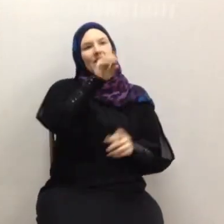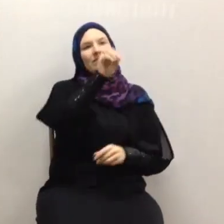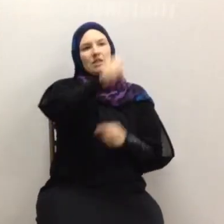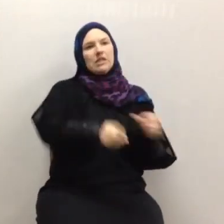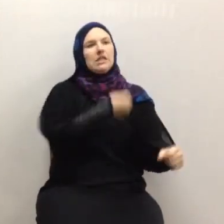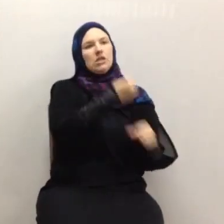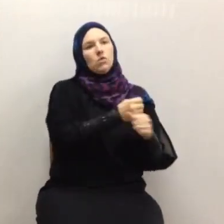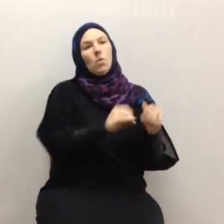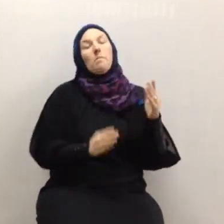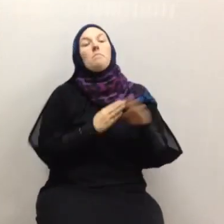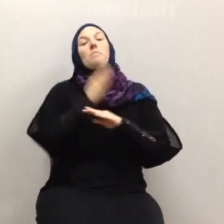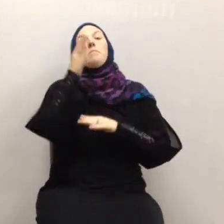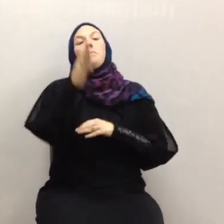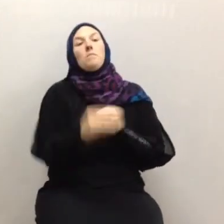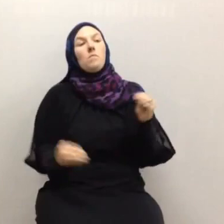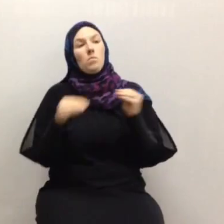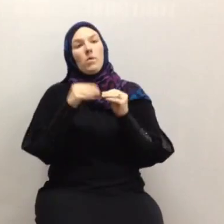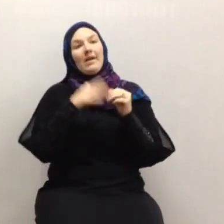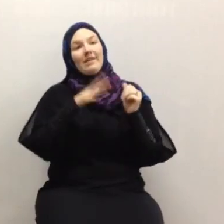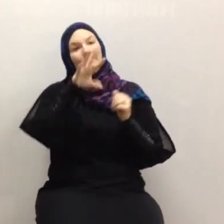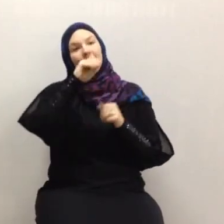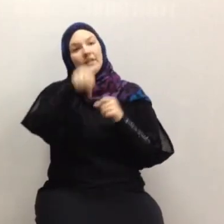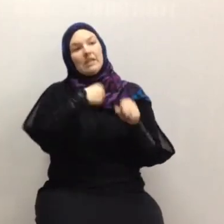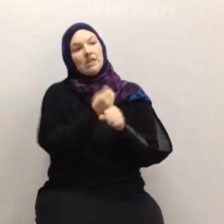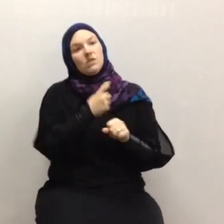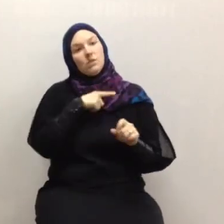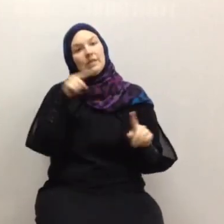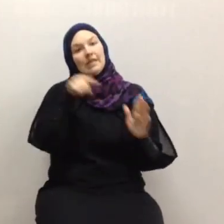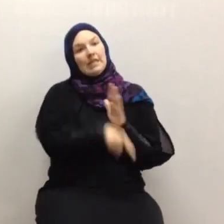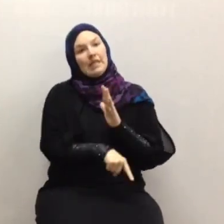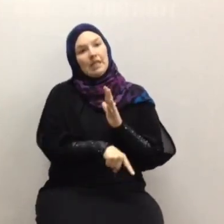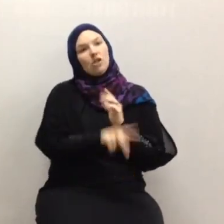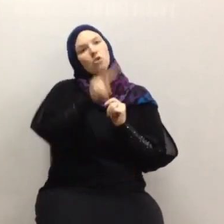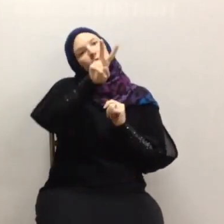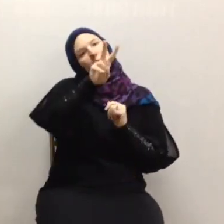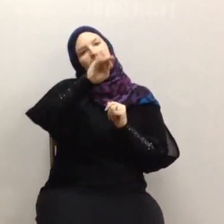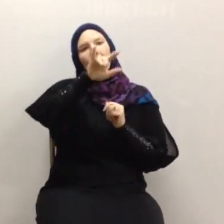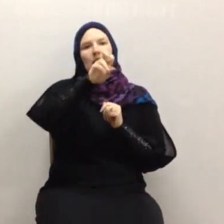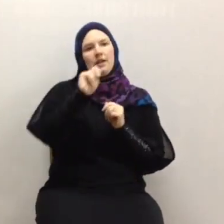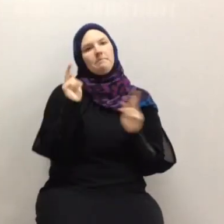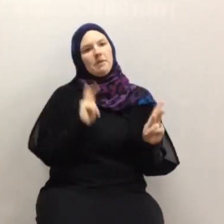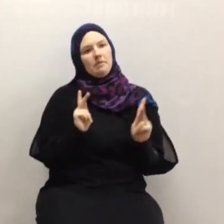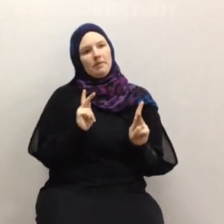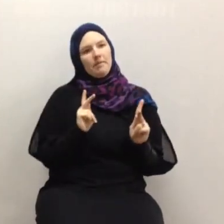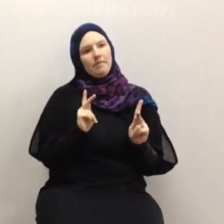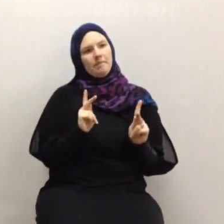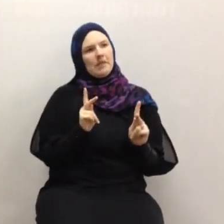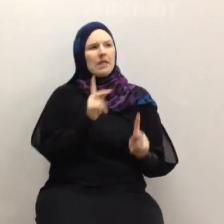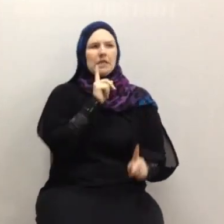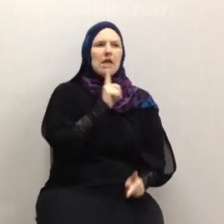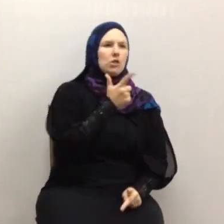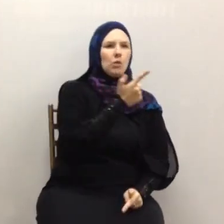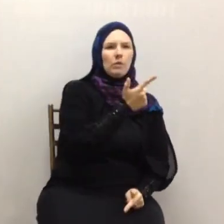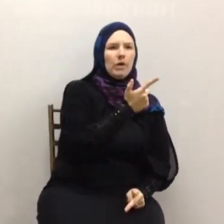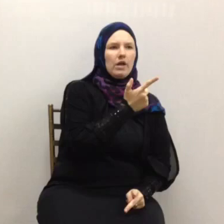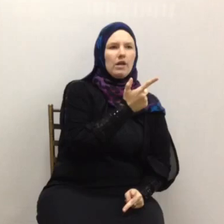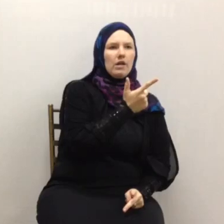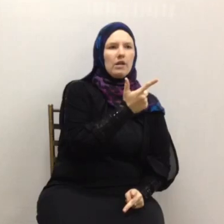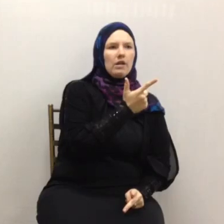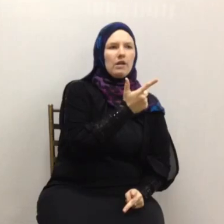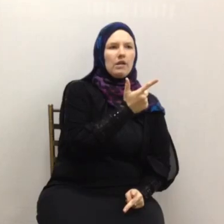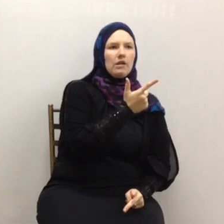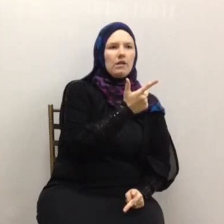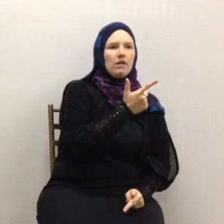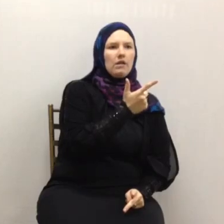kill 2 million people. Not 21 like the World War I, and not the